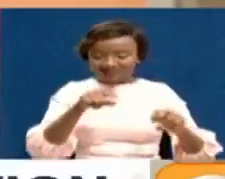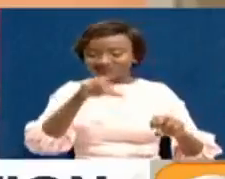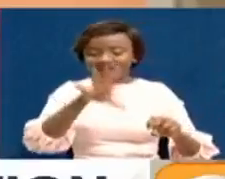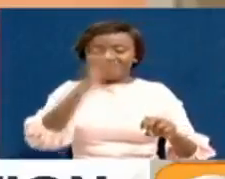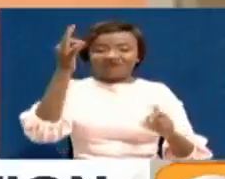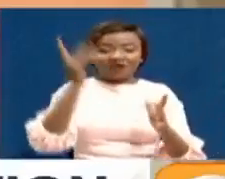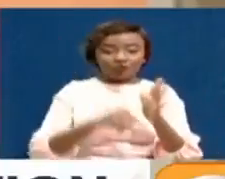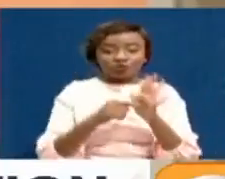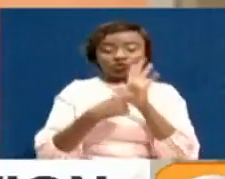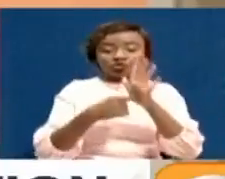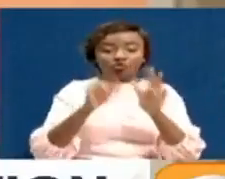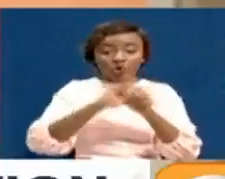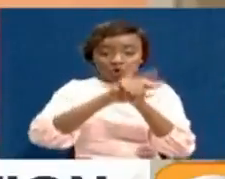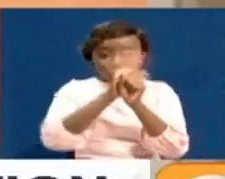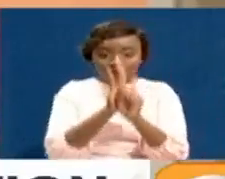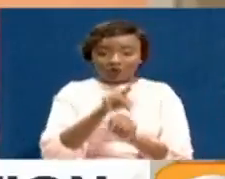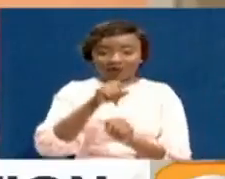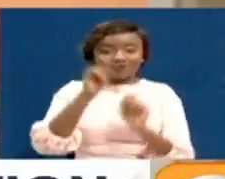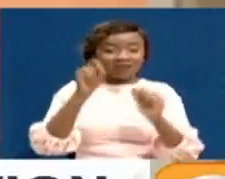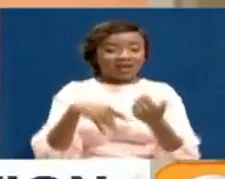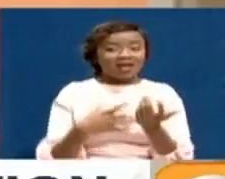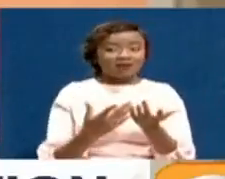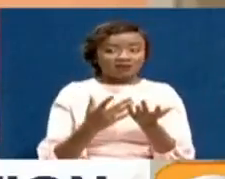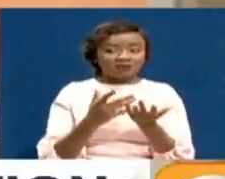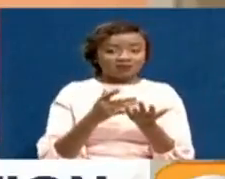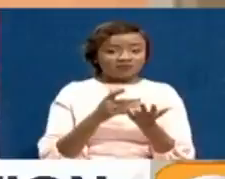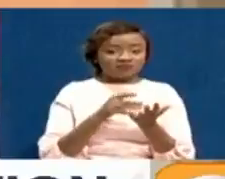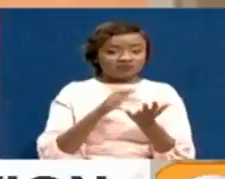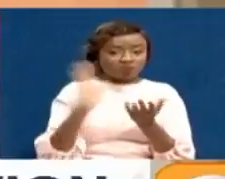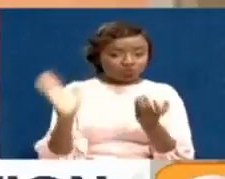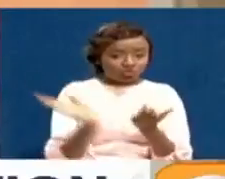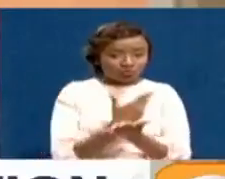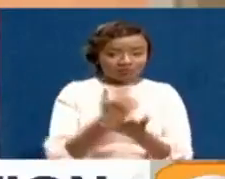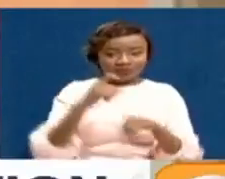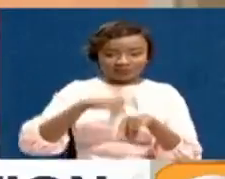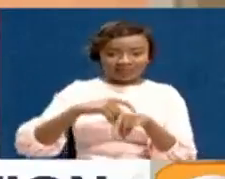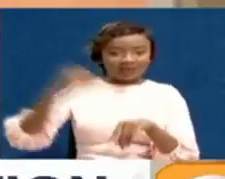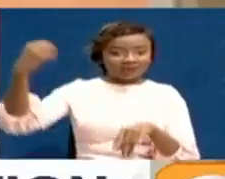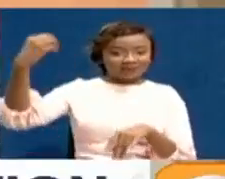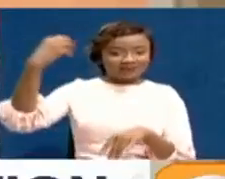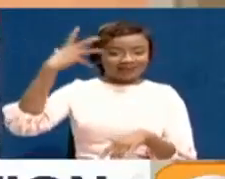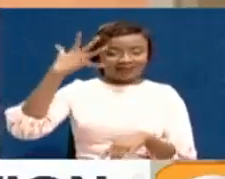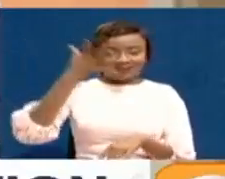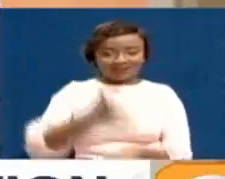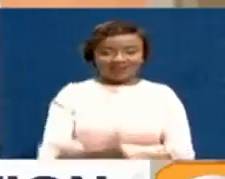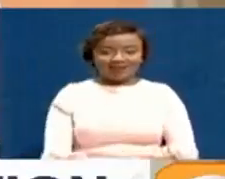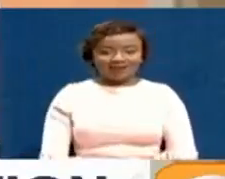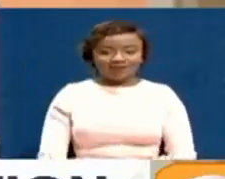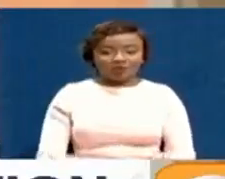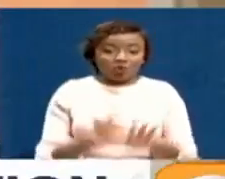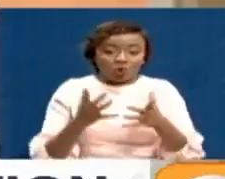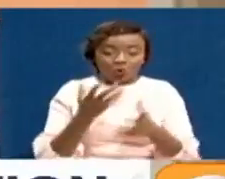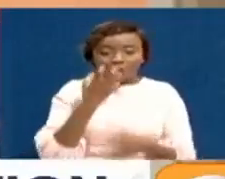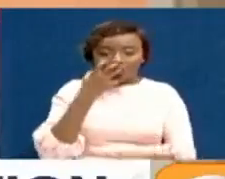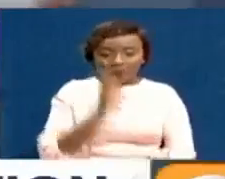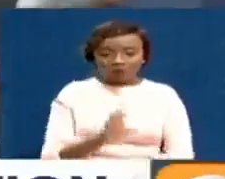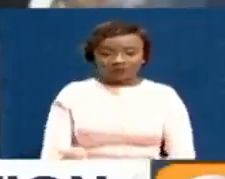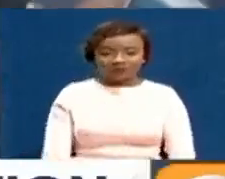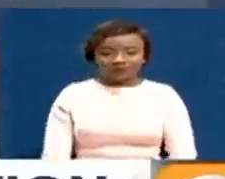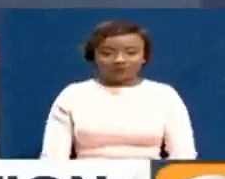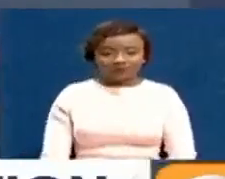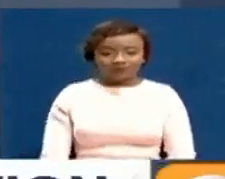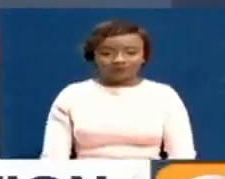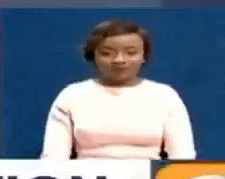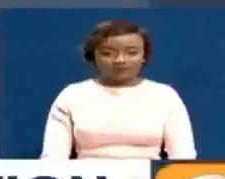indicated coronavirus appeared to weaken more quickly when exposed to sunlight and heat.